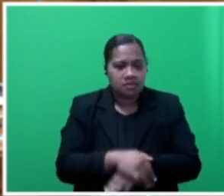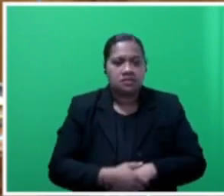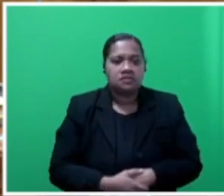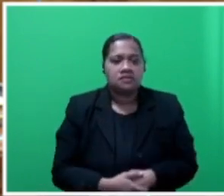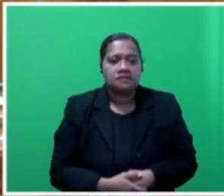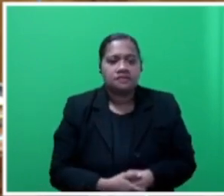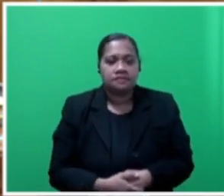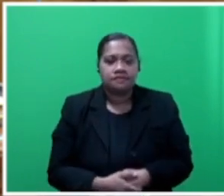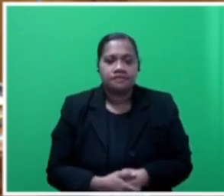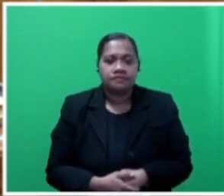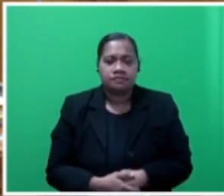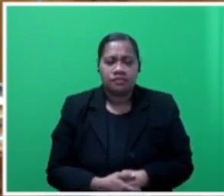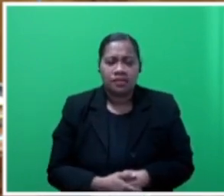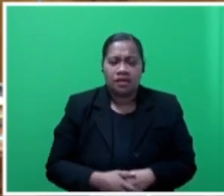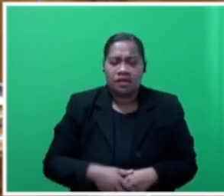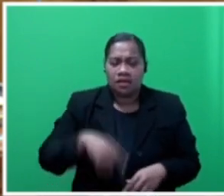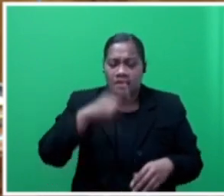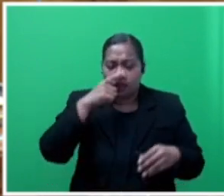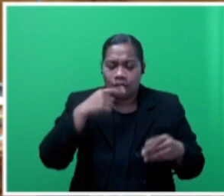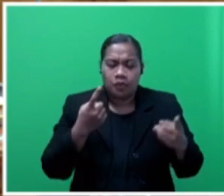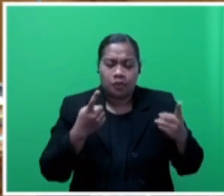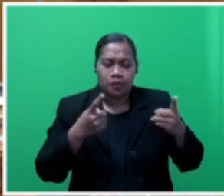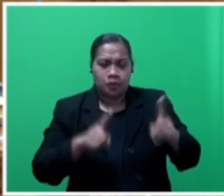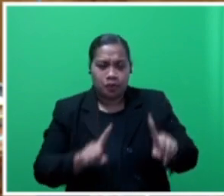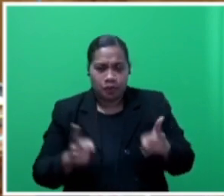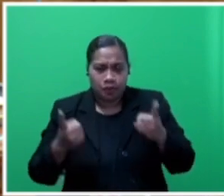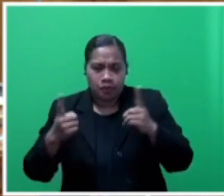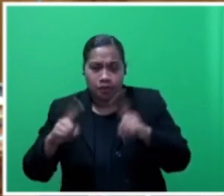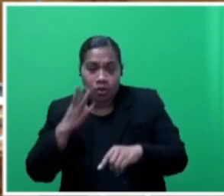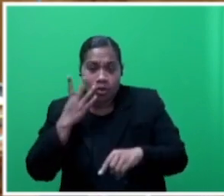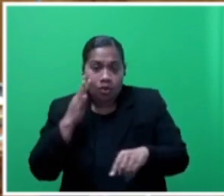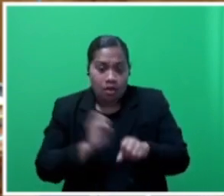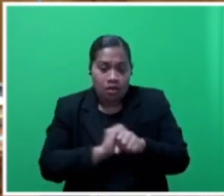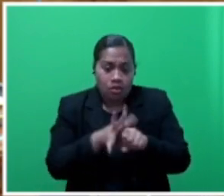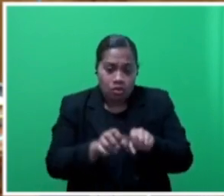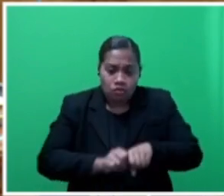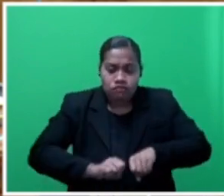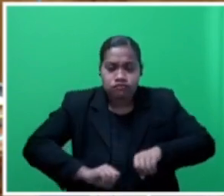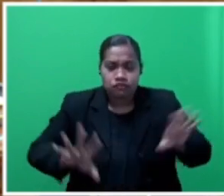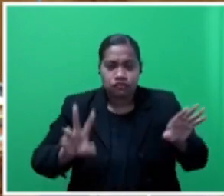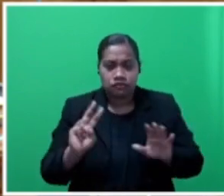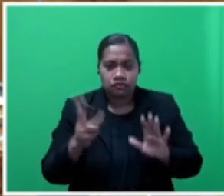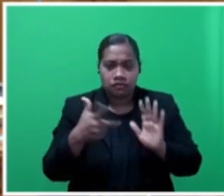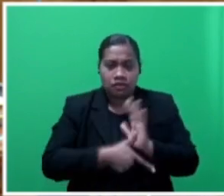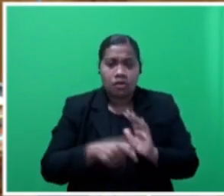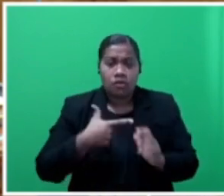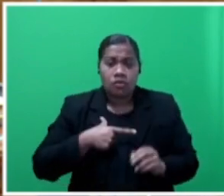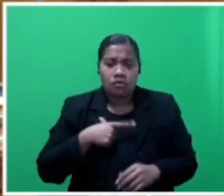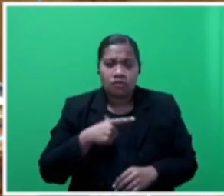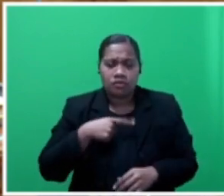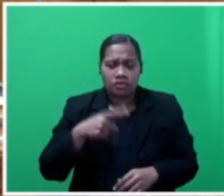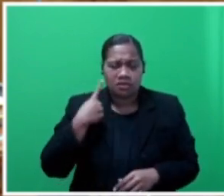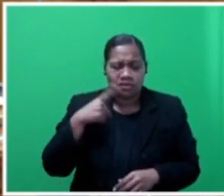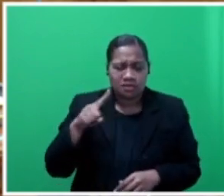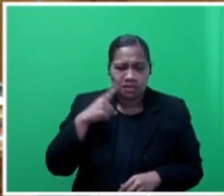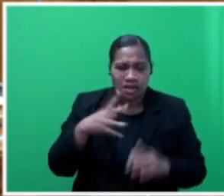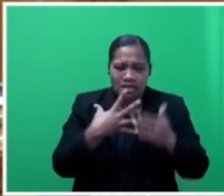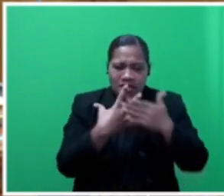Hundreds of deaths during the height of the second wave of the pandemic occurred due to negligence and massive gaps in our health